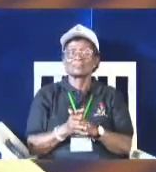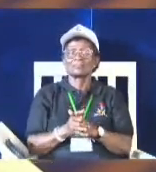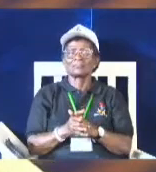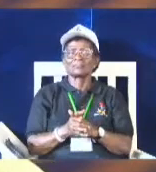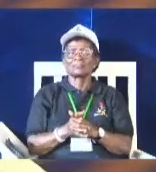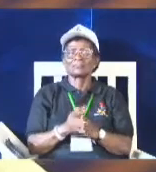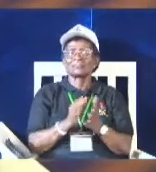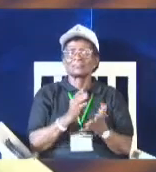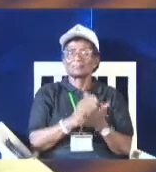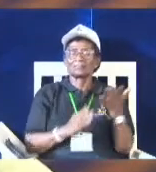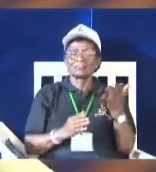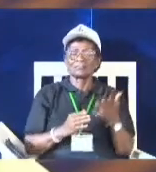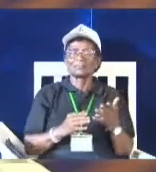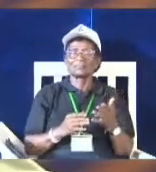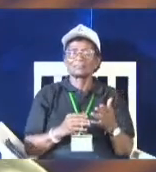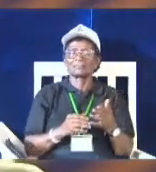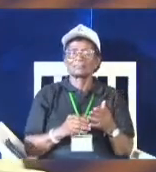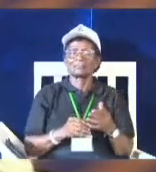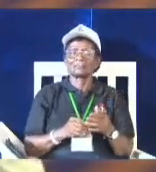someone